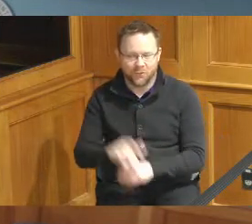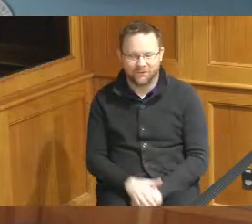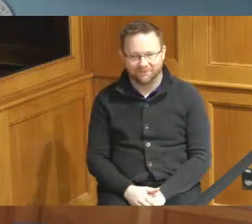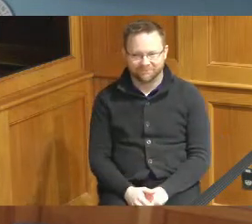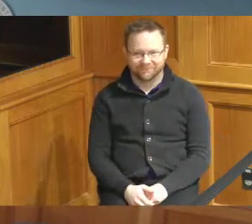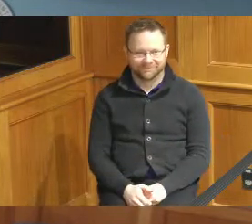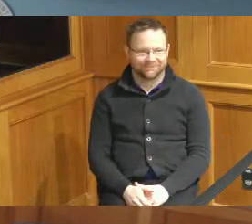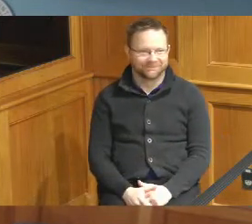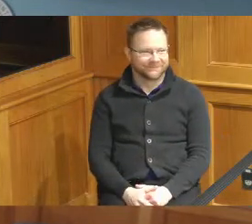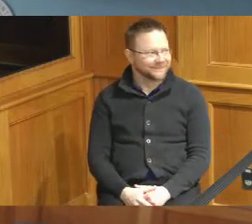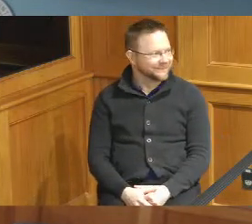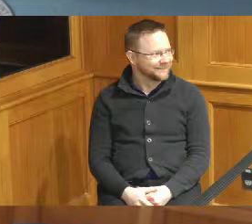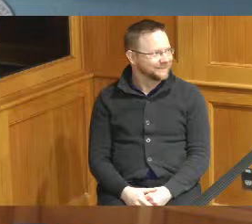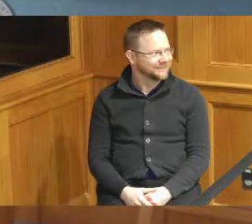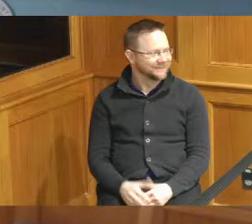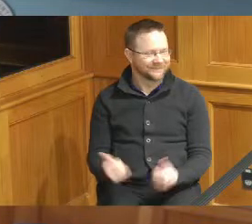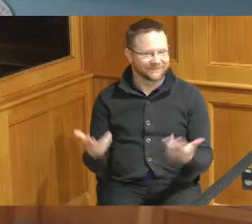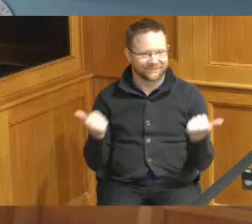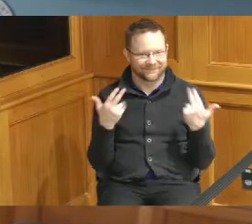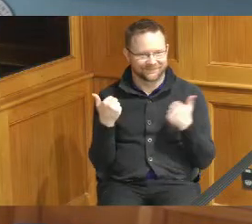finished?